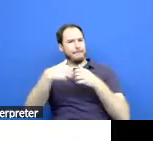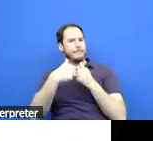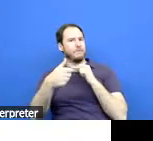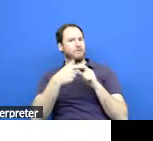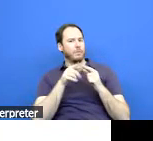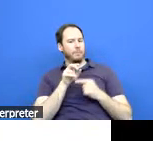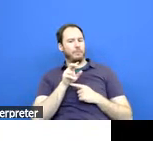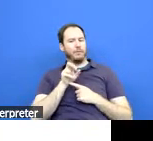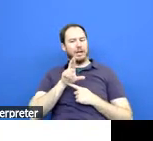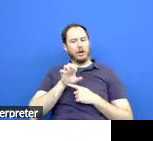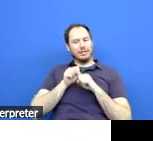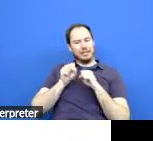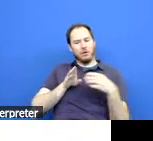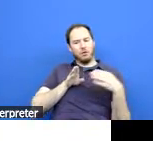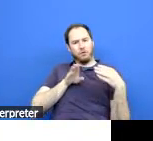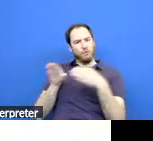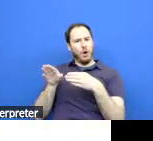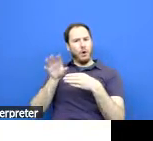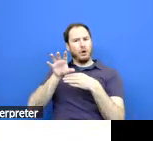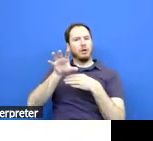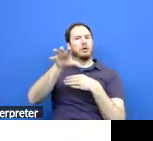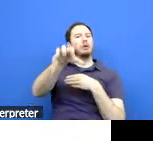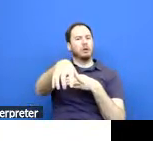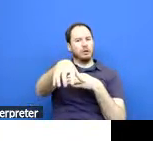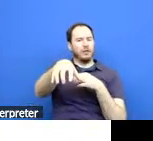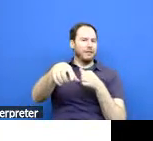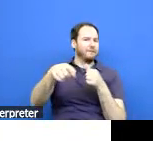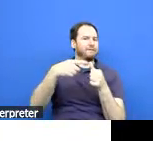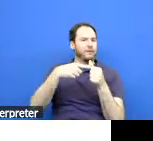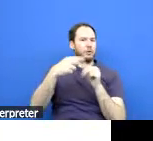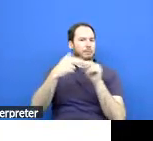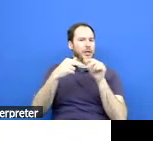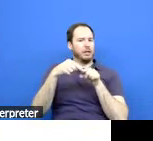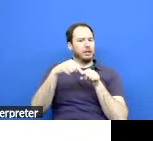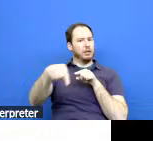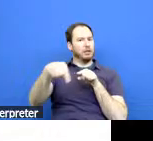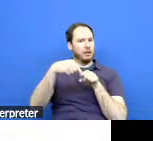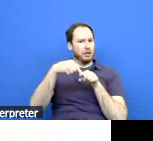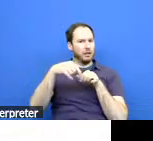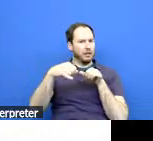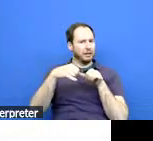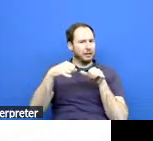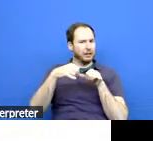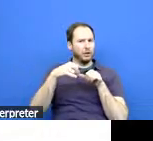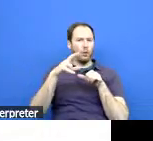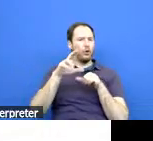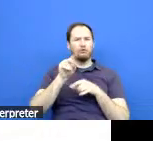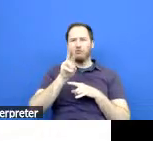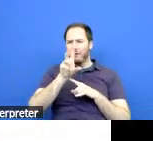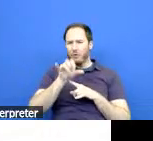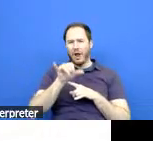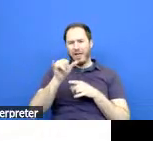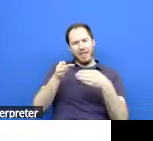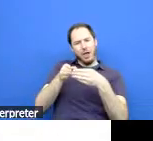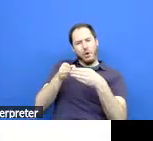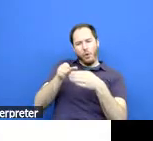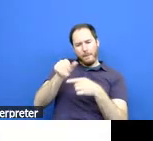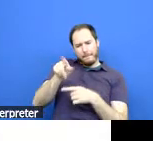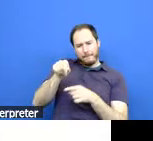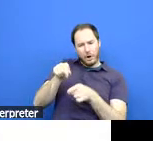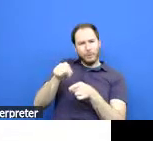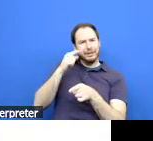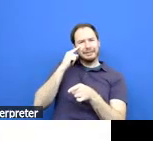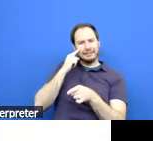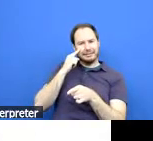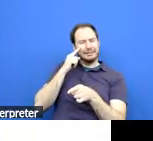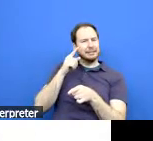Station Road to the first, I guess, driveway here at that corner apartment